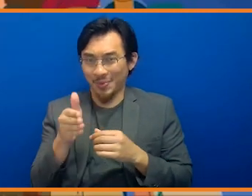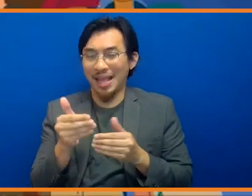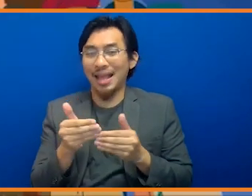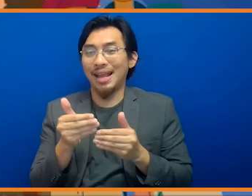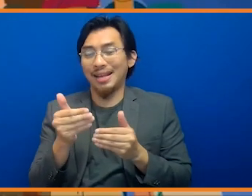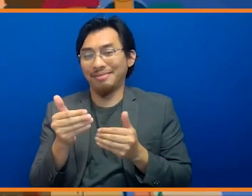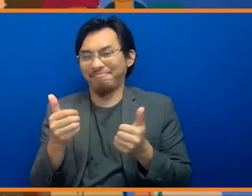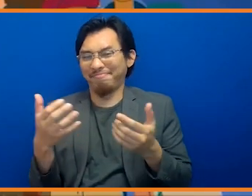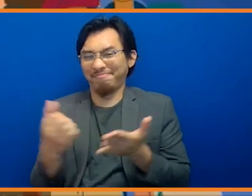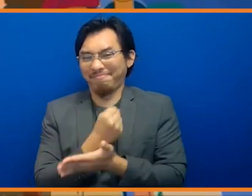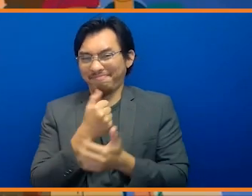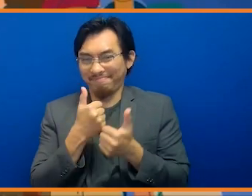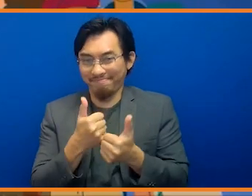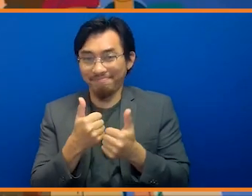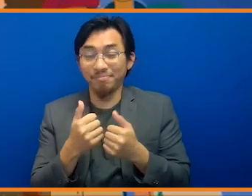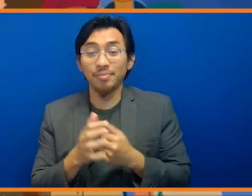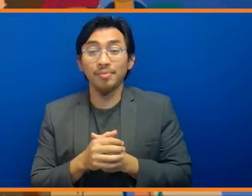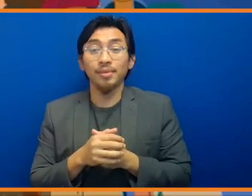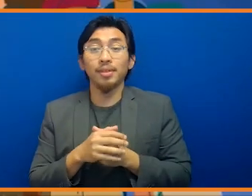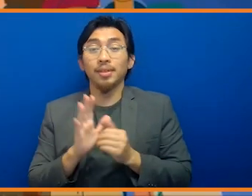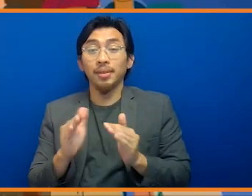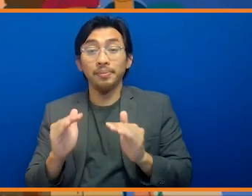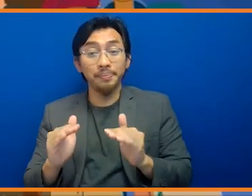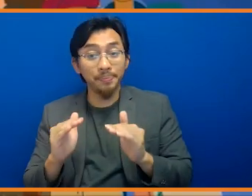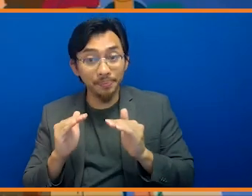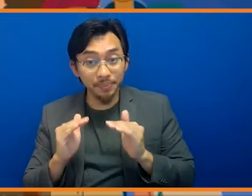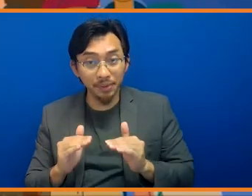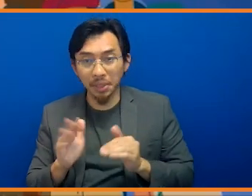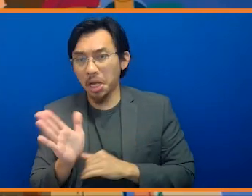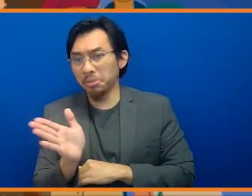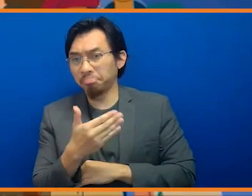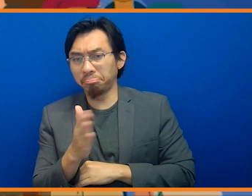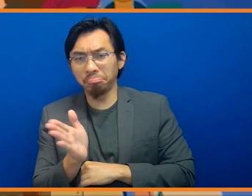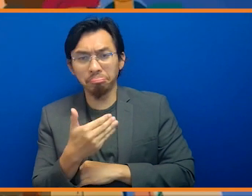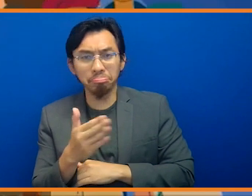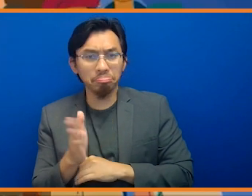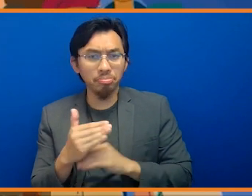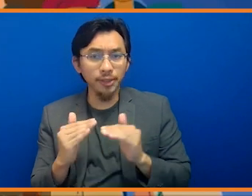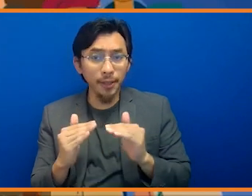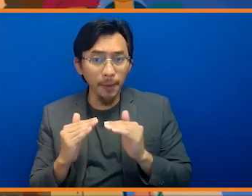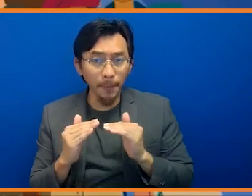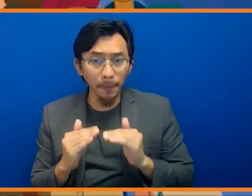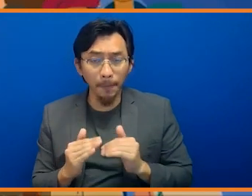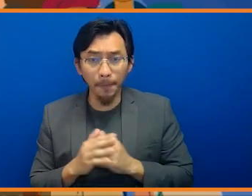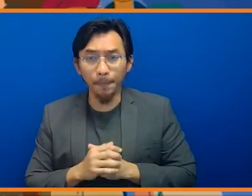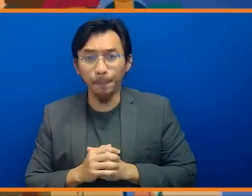Can you skip to the page?